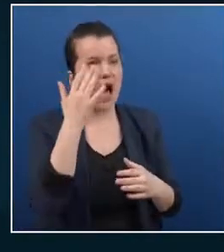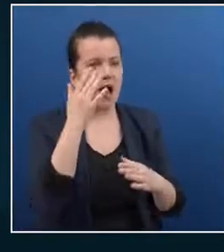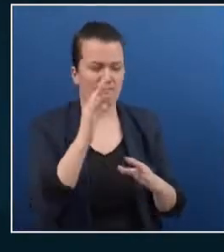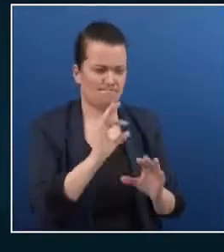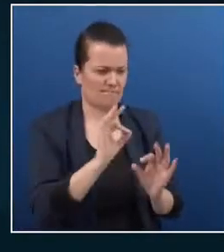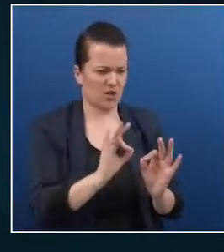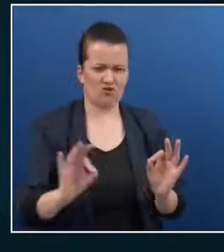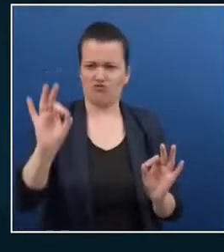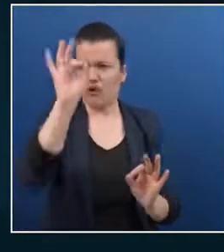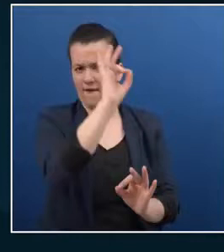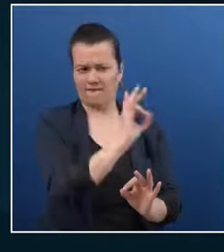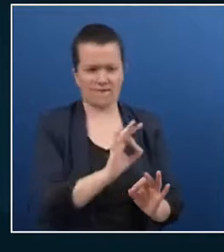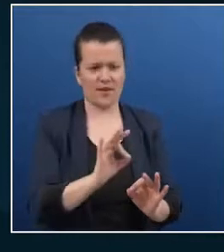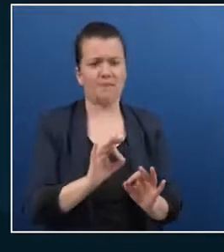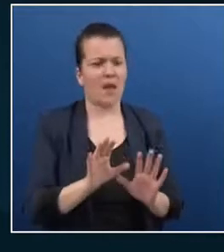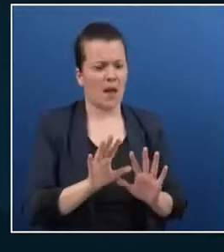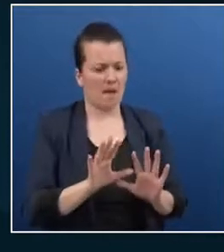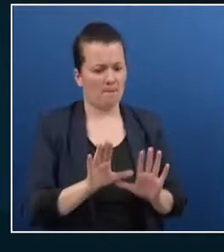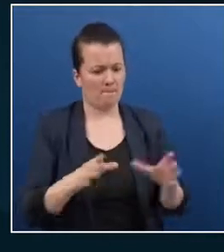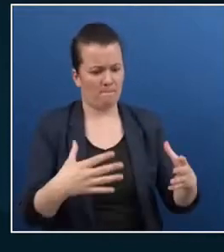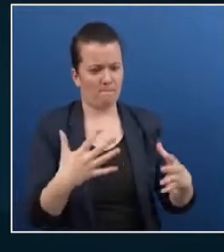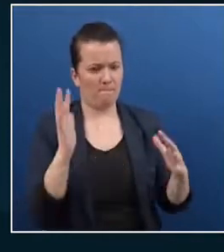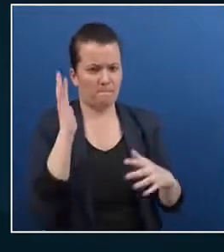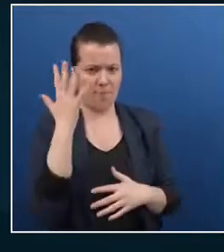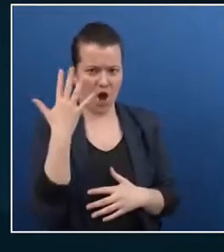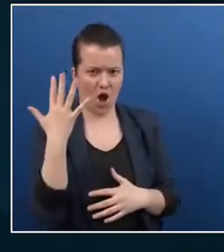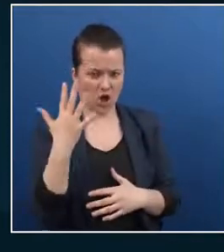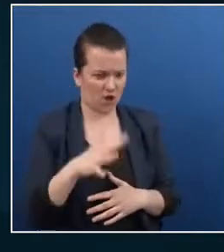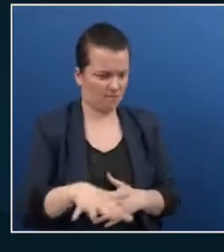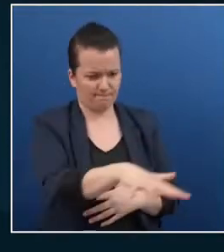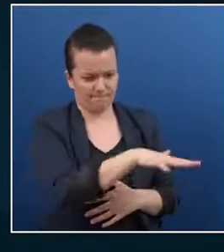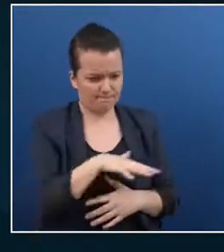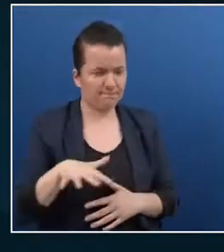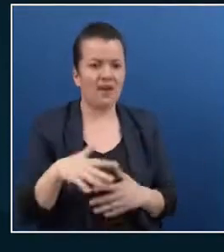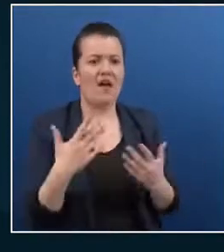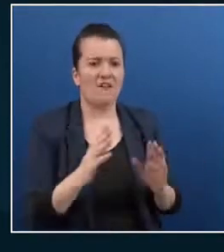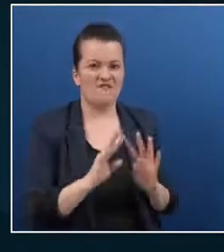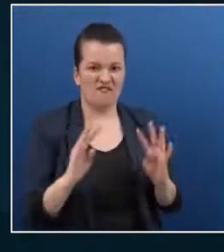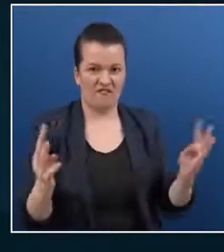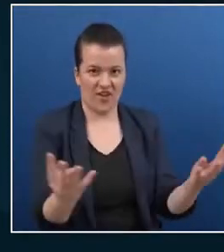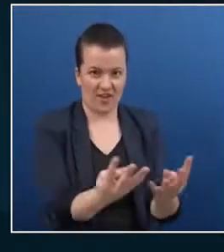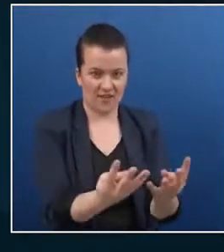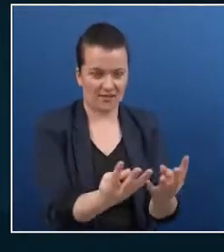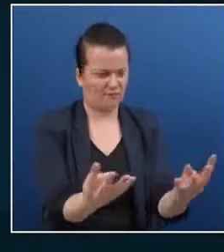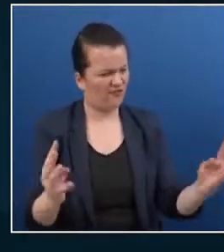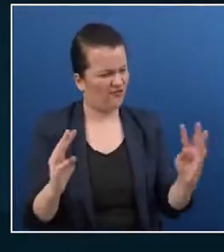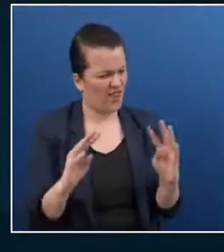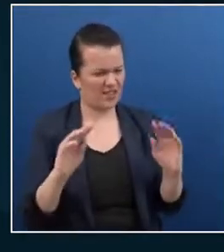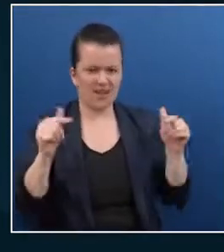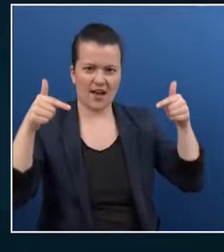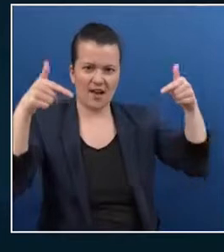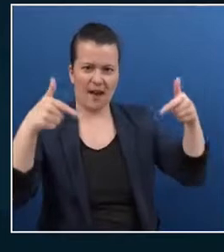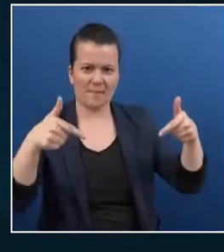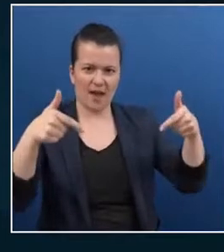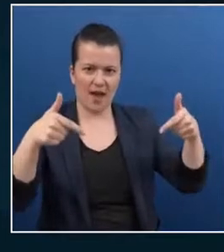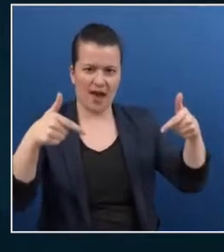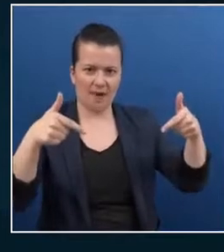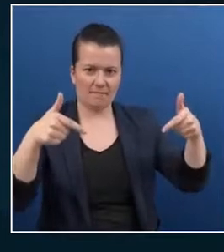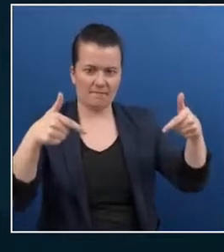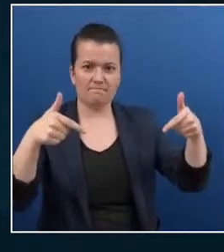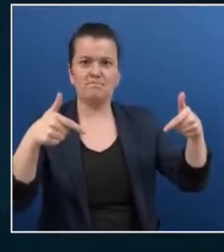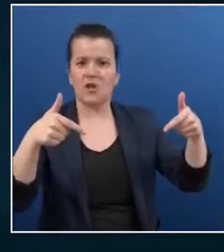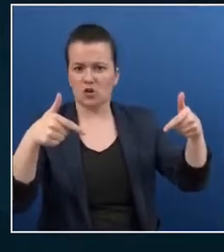My park has a fence. My fence has a camera. My camera can detect object detection